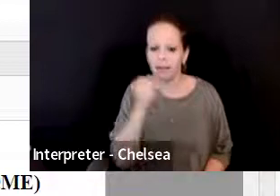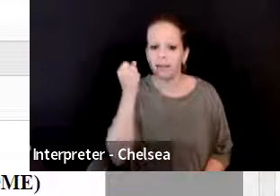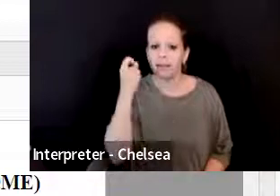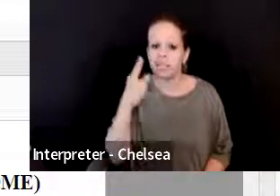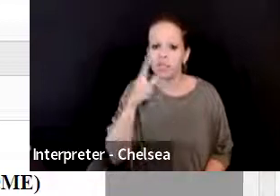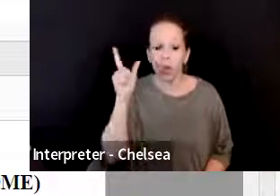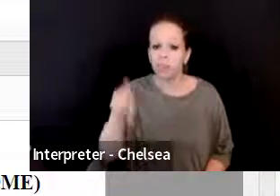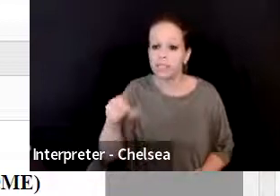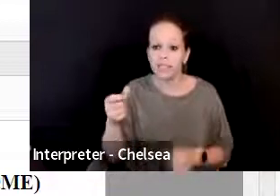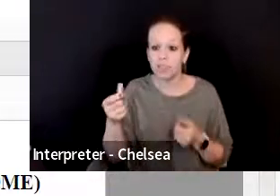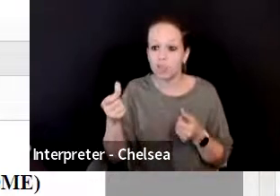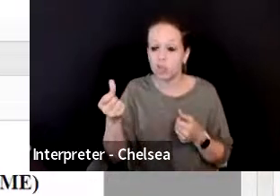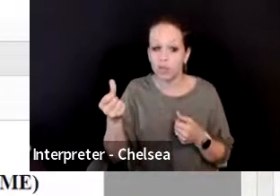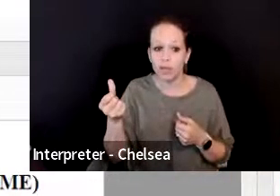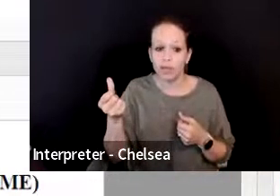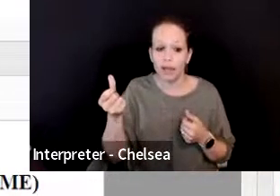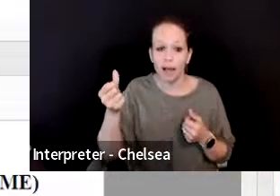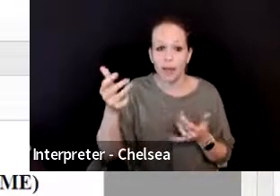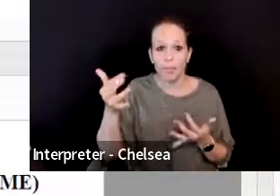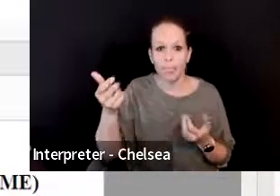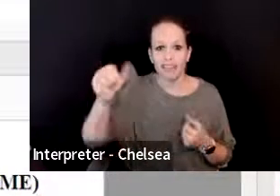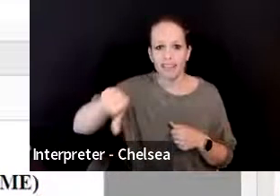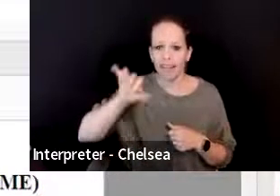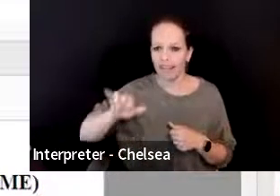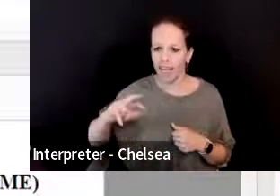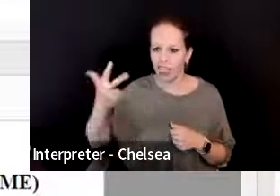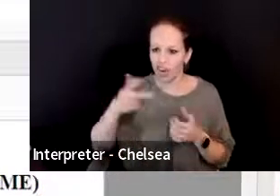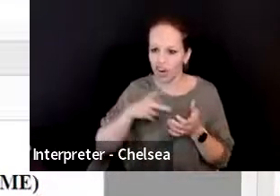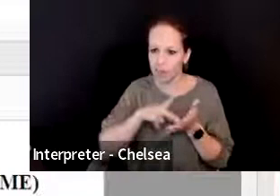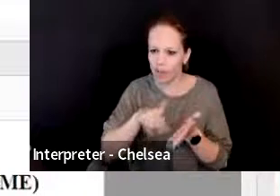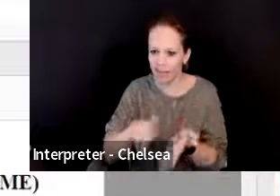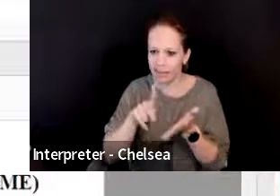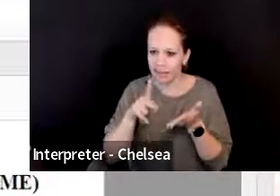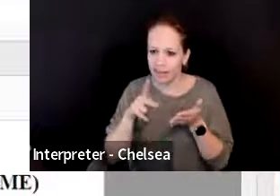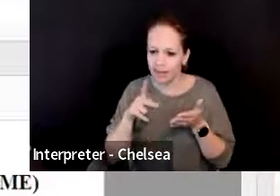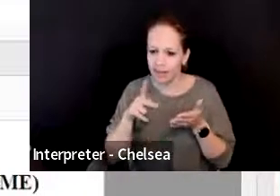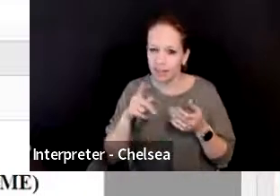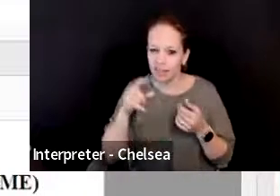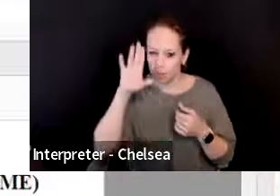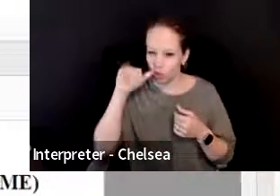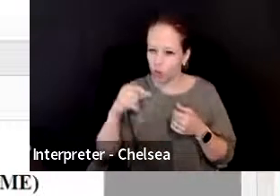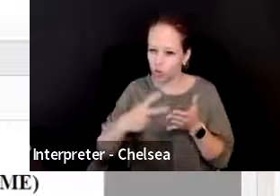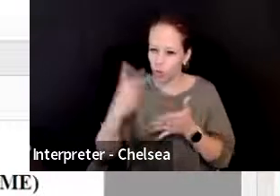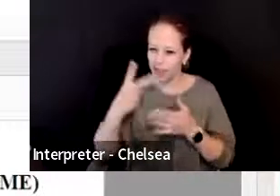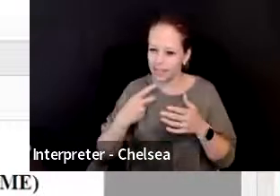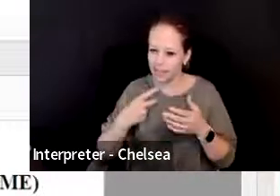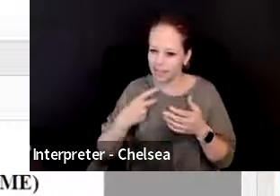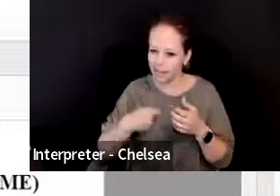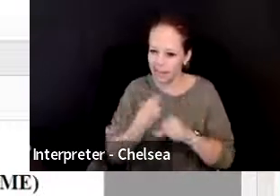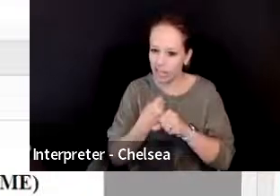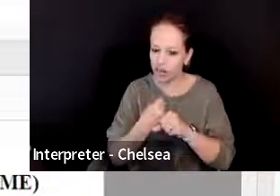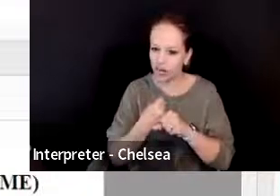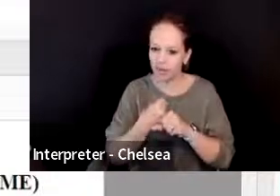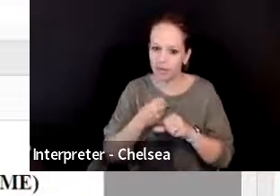third paycheck. You know, some people, when you get paid every other week, 1 or 2 months a year, you're going to get paid 3 times. Well, go for